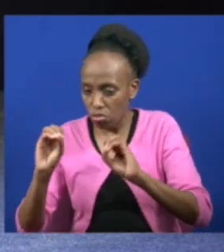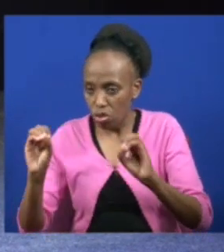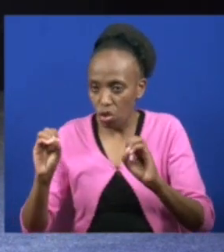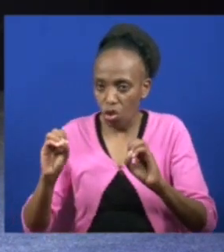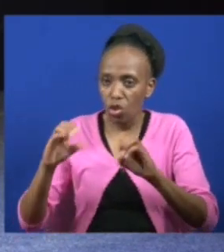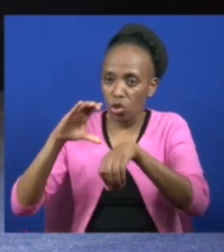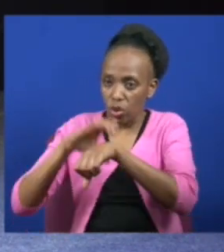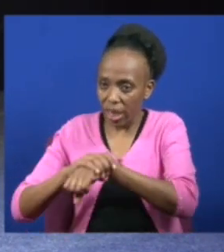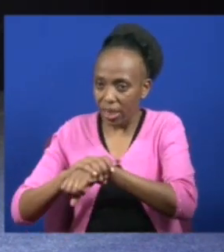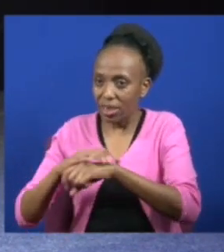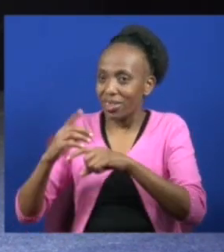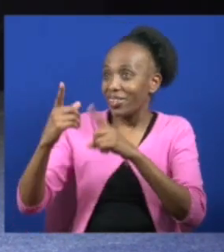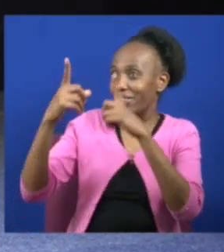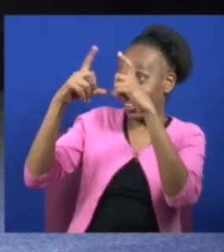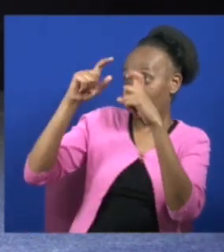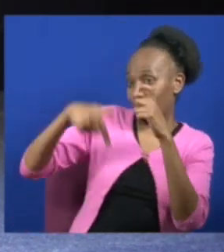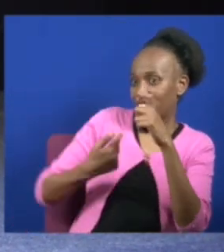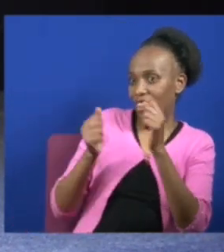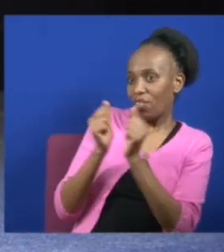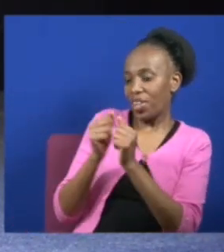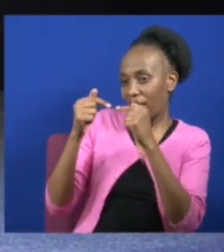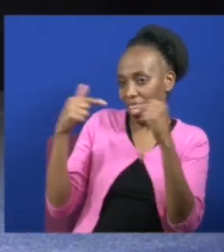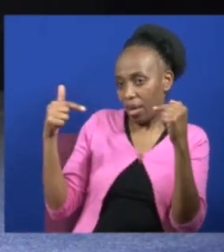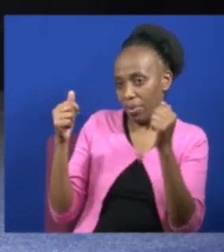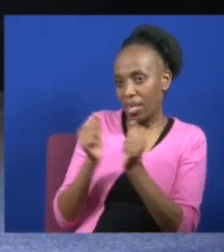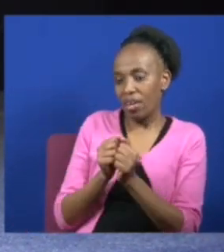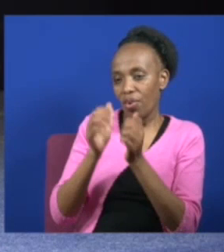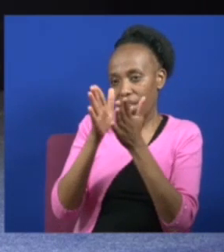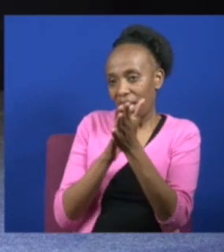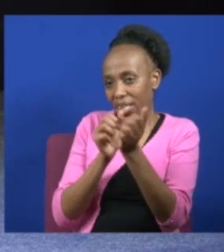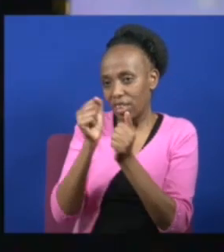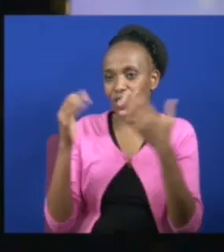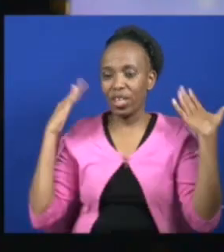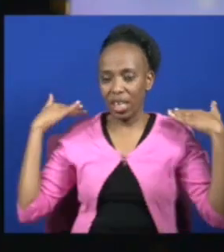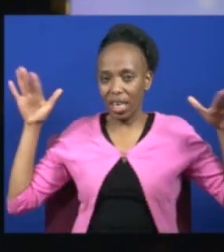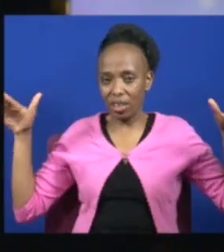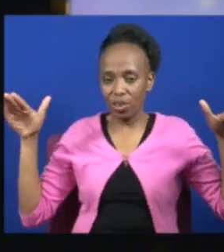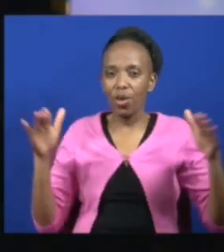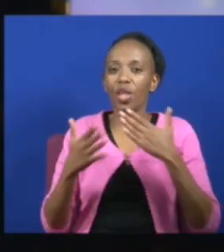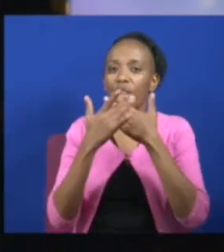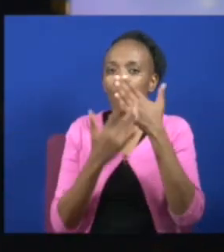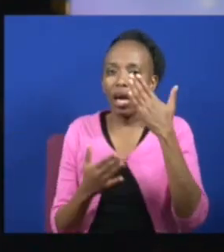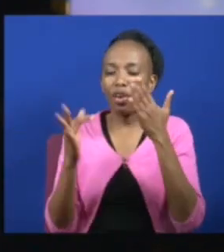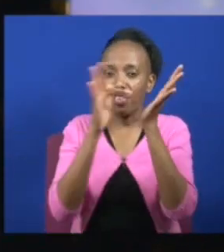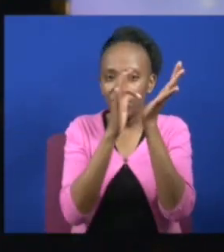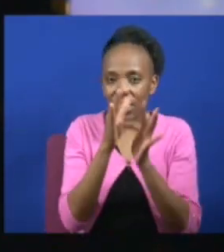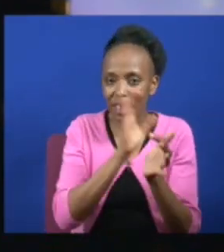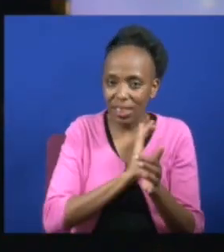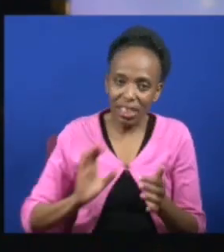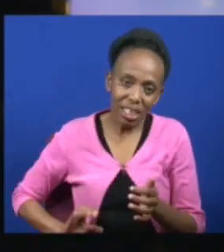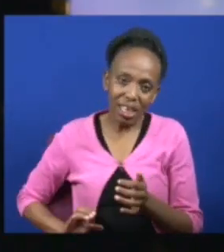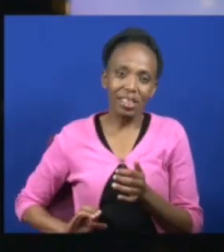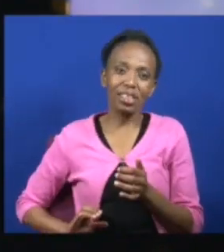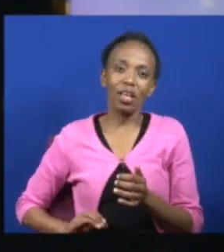to take any selfies with the enemy, with the destroying angel. The blood of Jesus